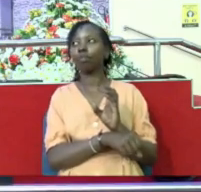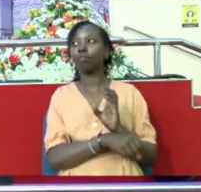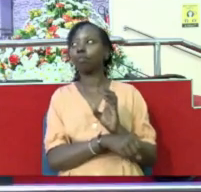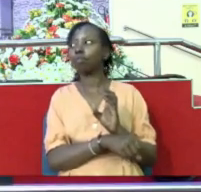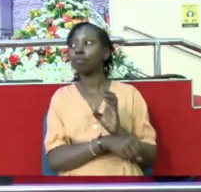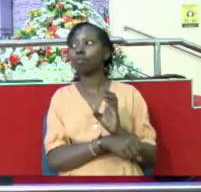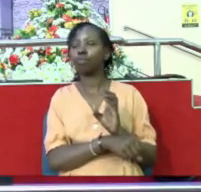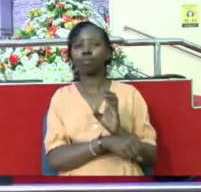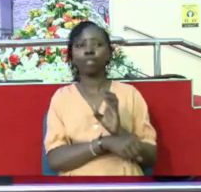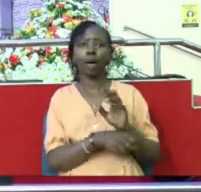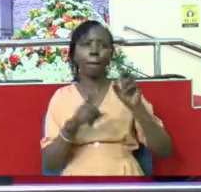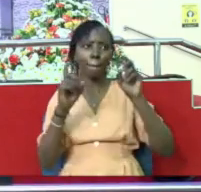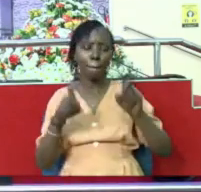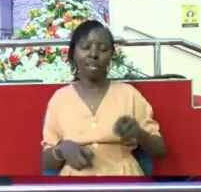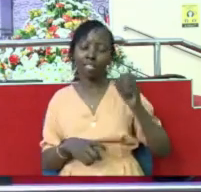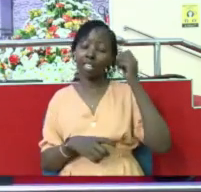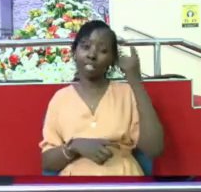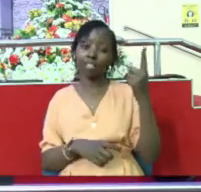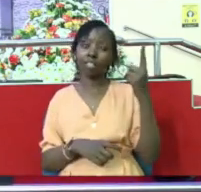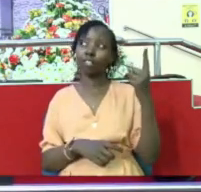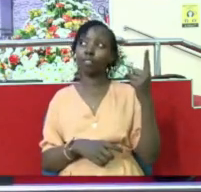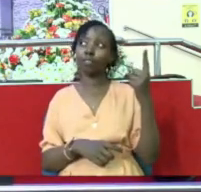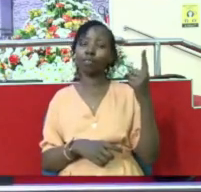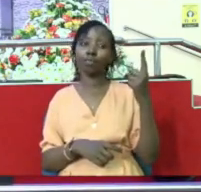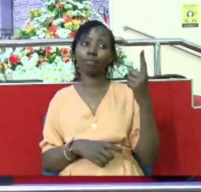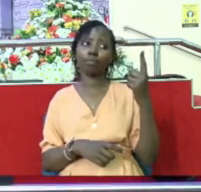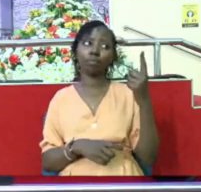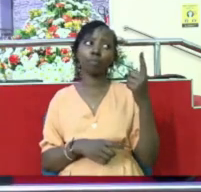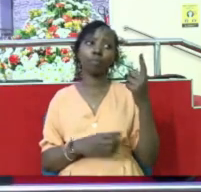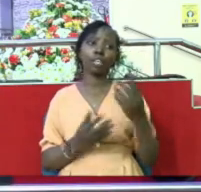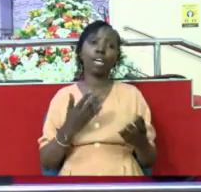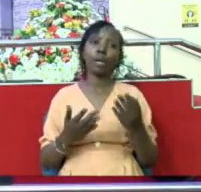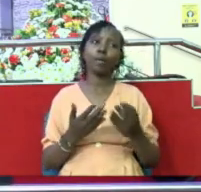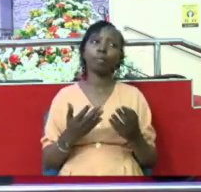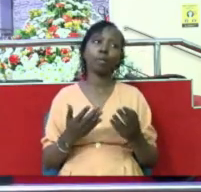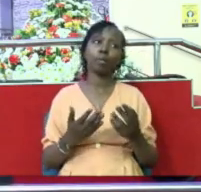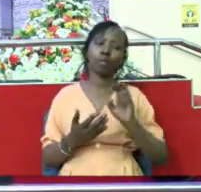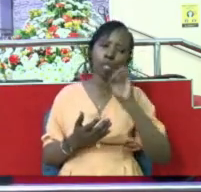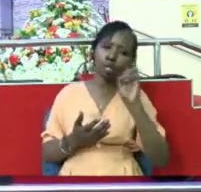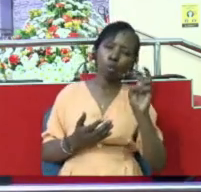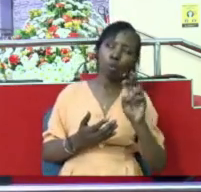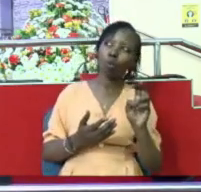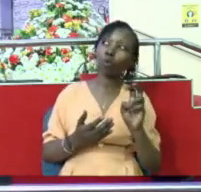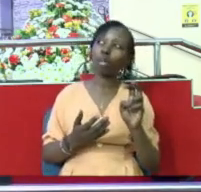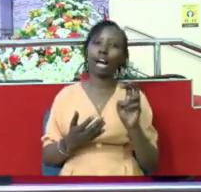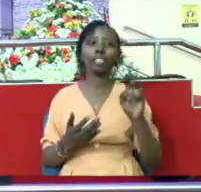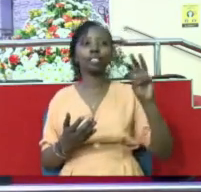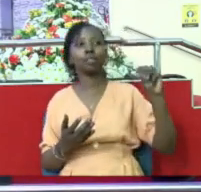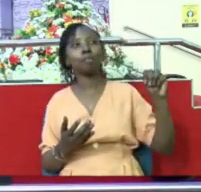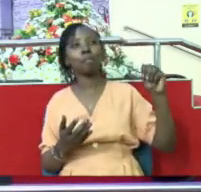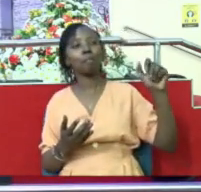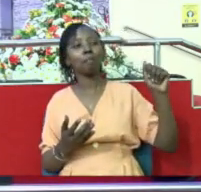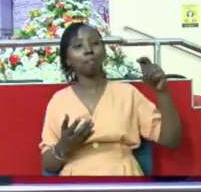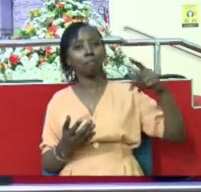You need to understand. Lazima muelewe. And you can look at your geography map later. Na ukiangalia map but yako ya all